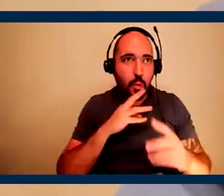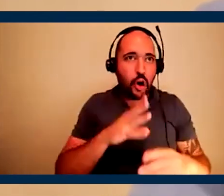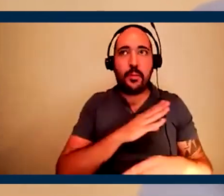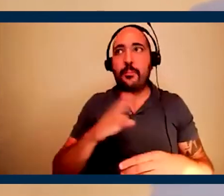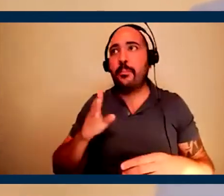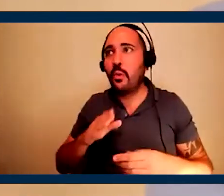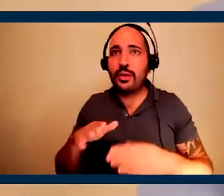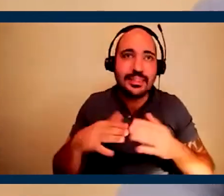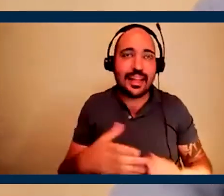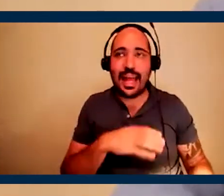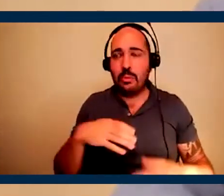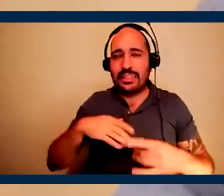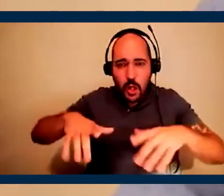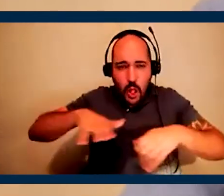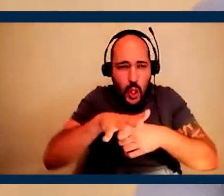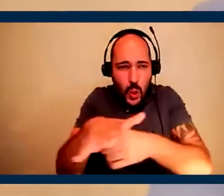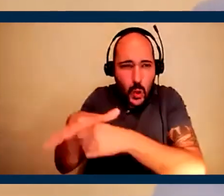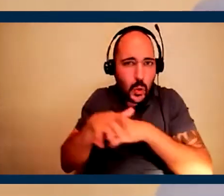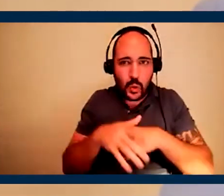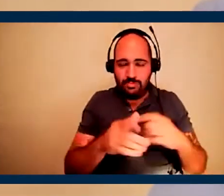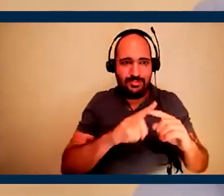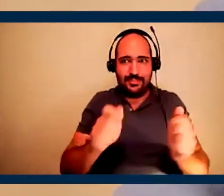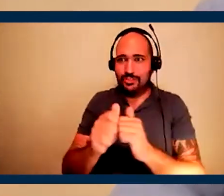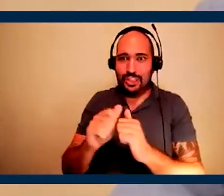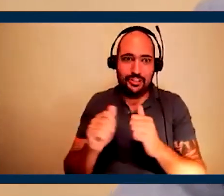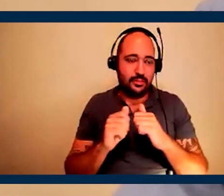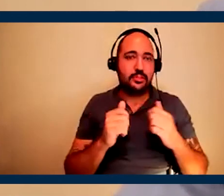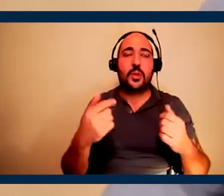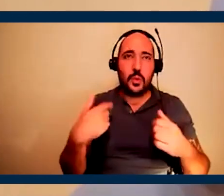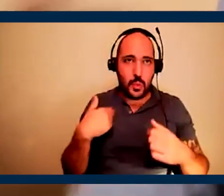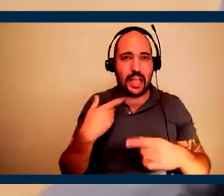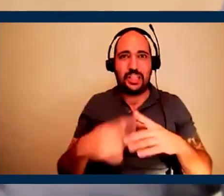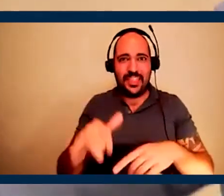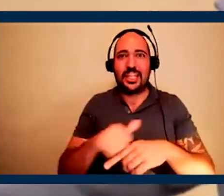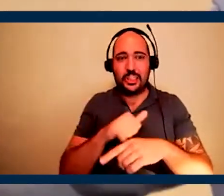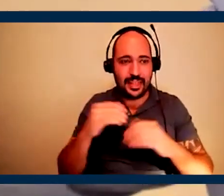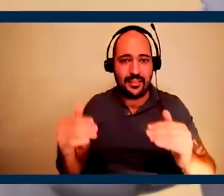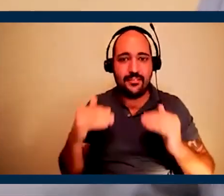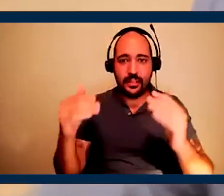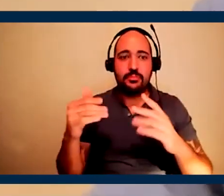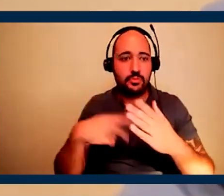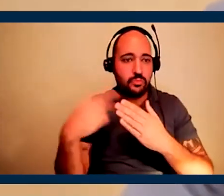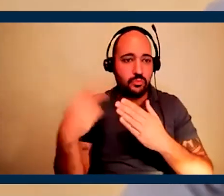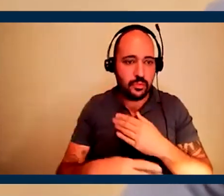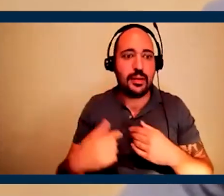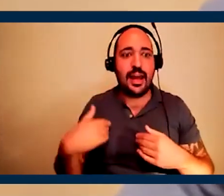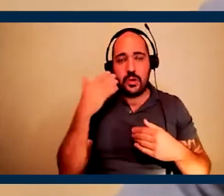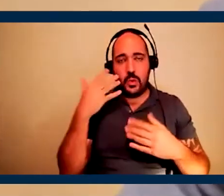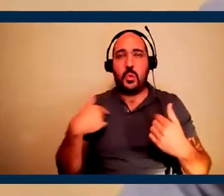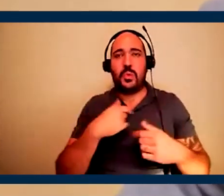years. That's why we started. It was my idea to start this training and advancement program because I knew what we needed to get done here in LA